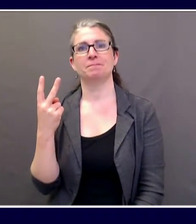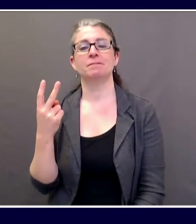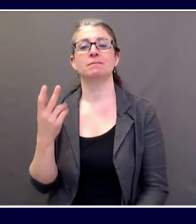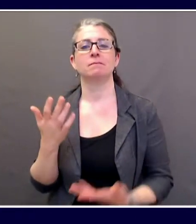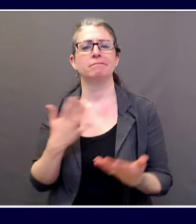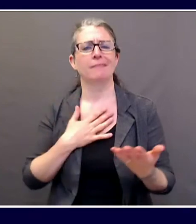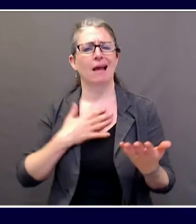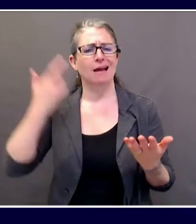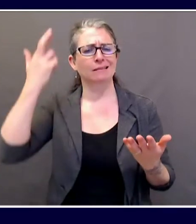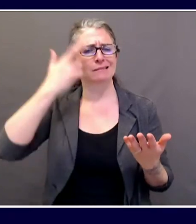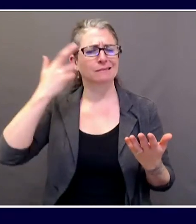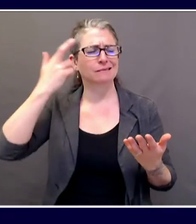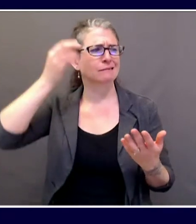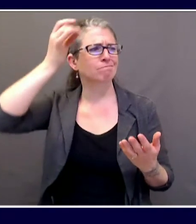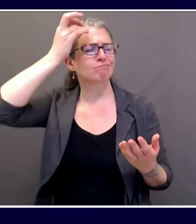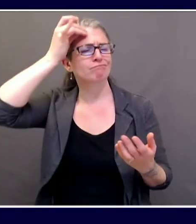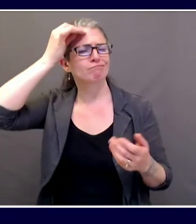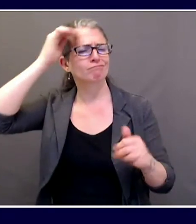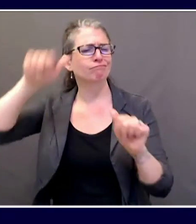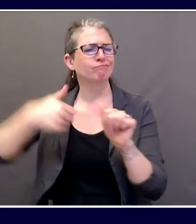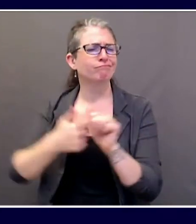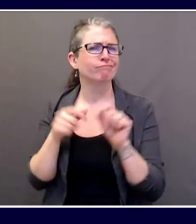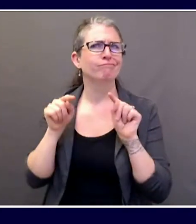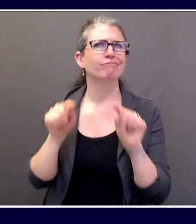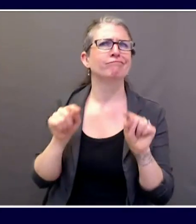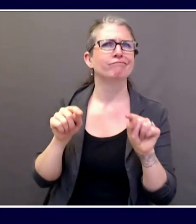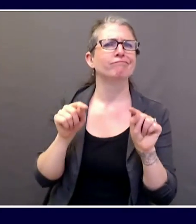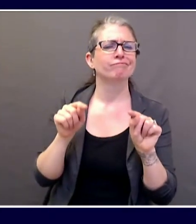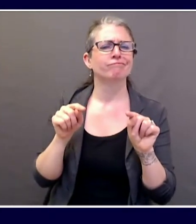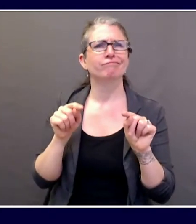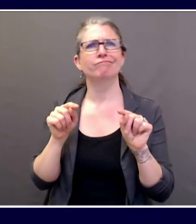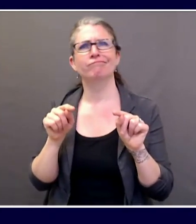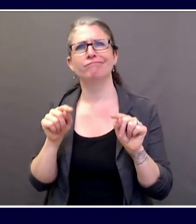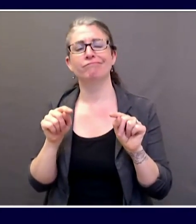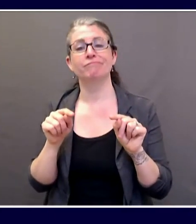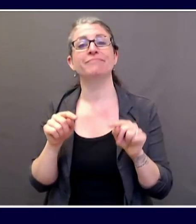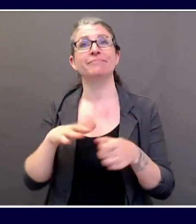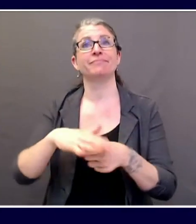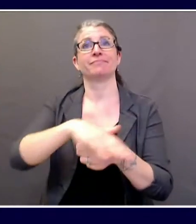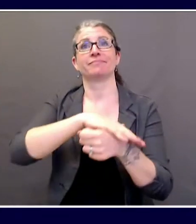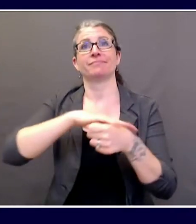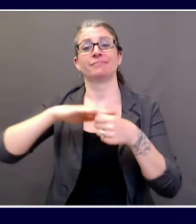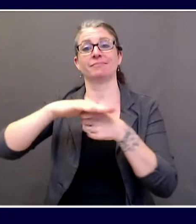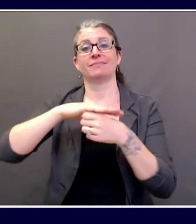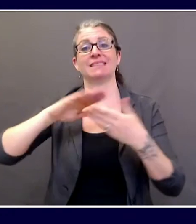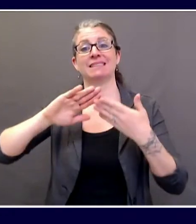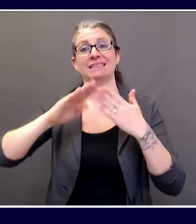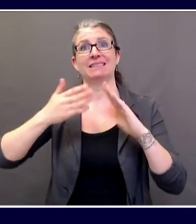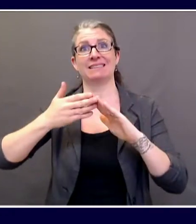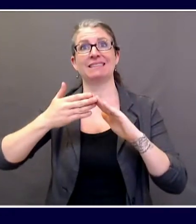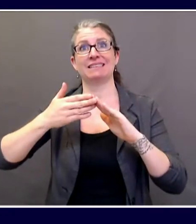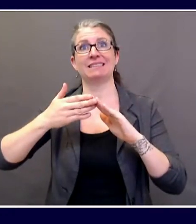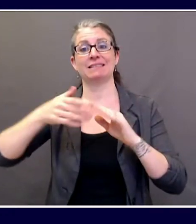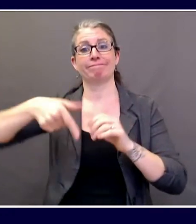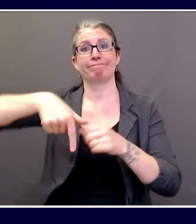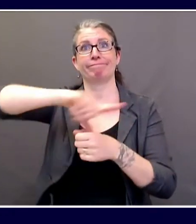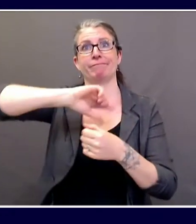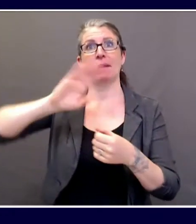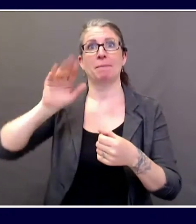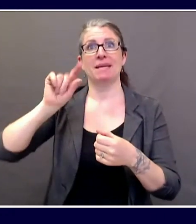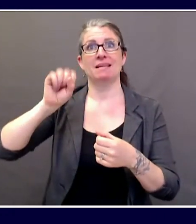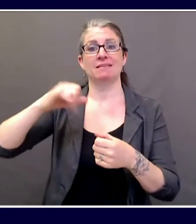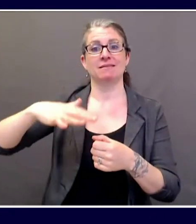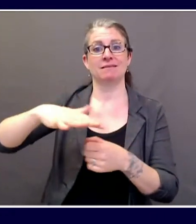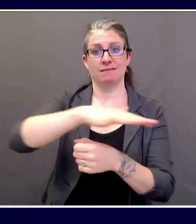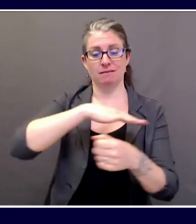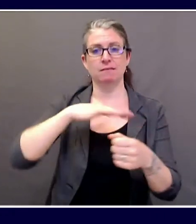overall small metro area with a relatively large outbreak accounted for by Bates. I think that is what's driving